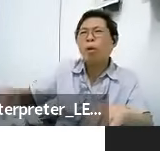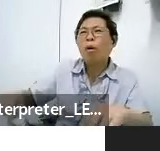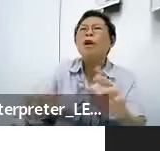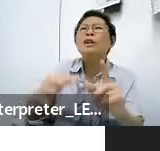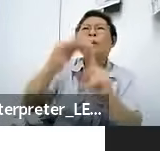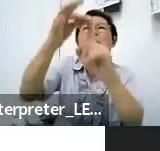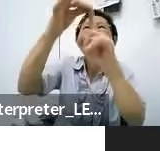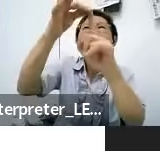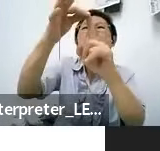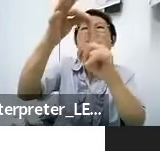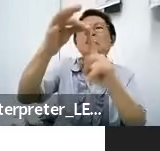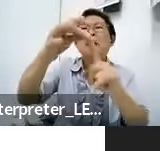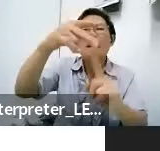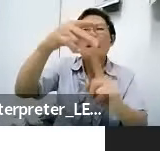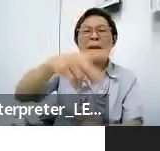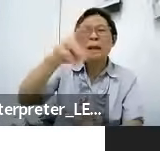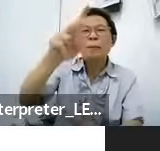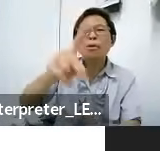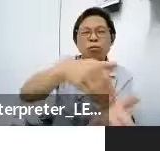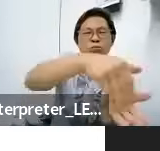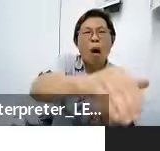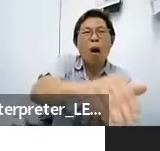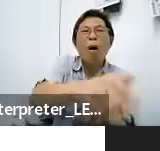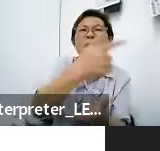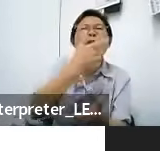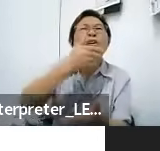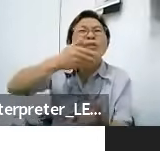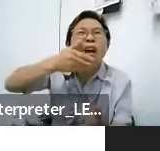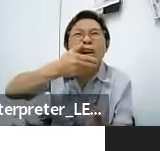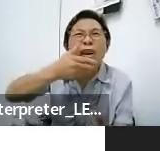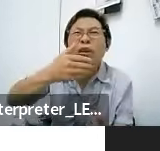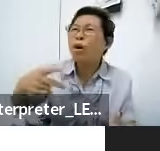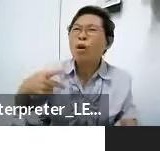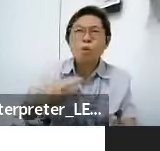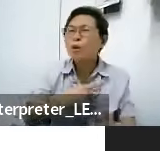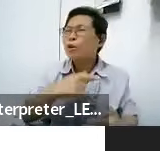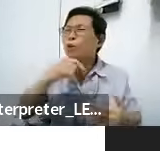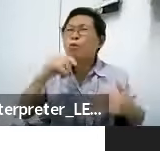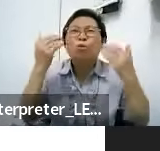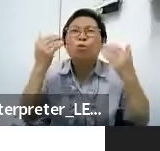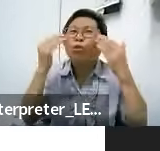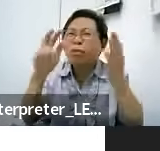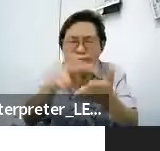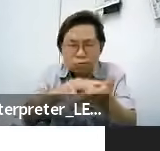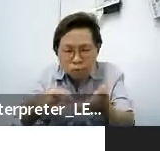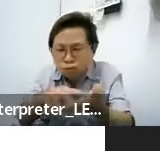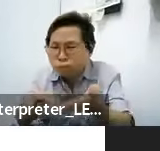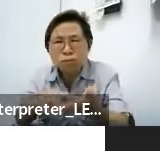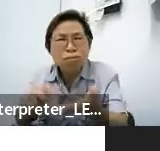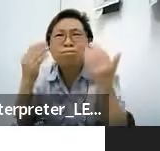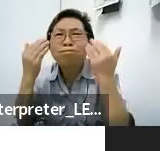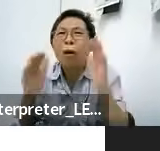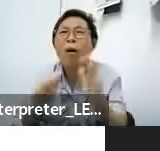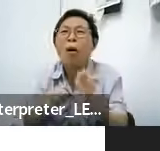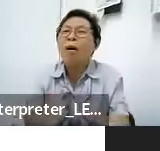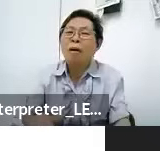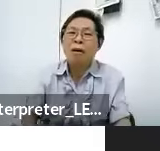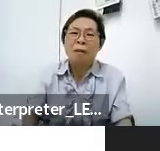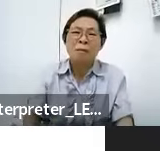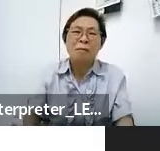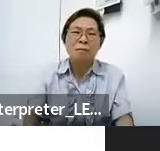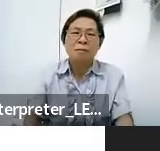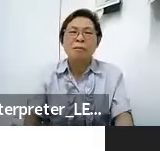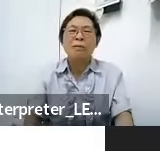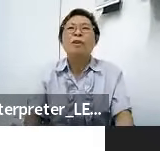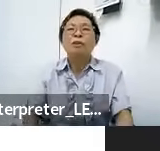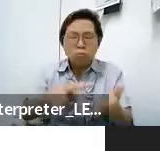disability, at a younger age means that we do not have the national language literacy or numeracy at a level where they will be able to get